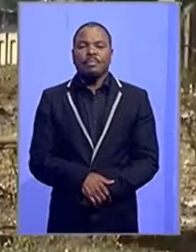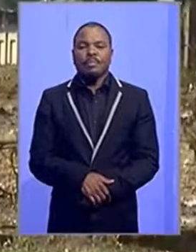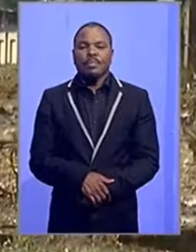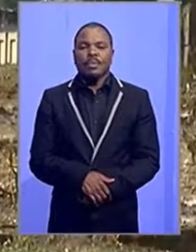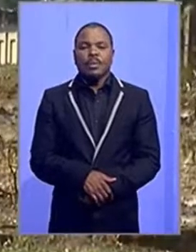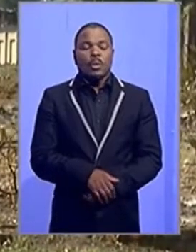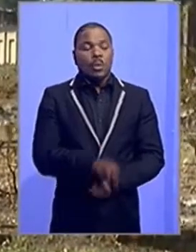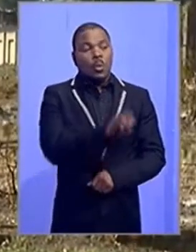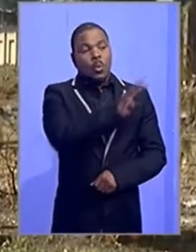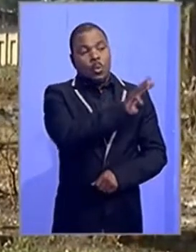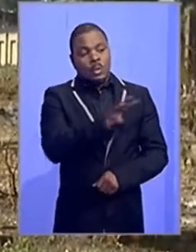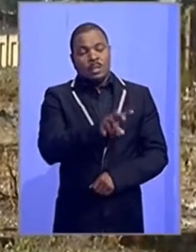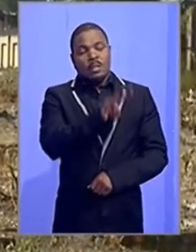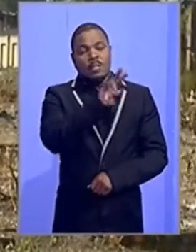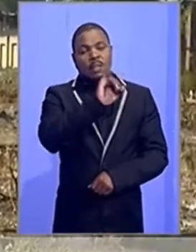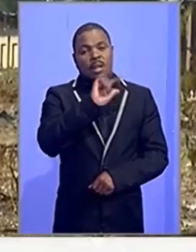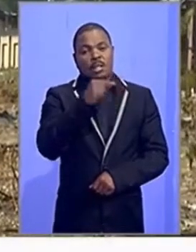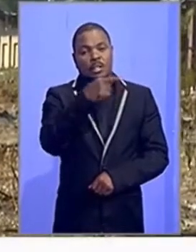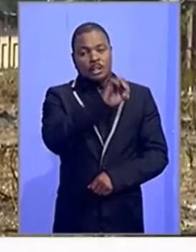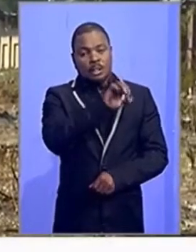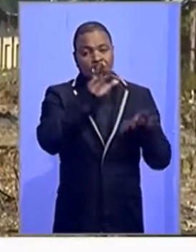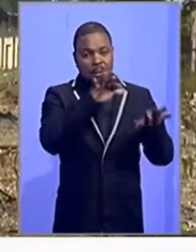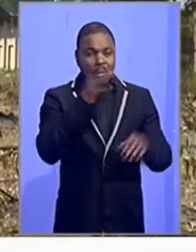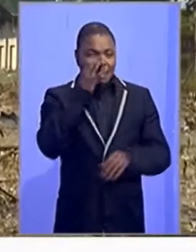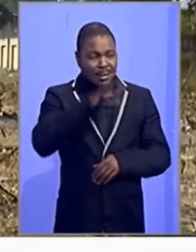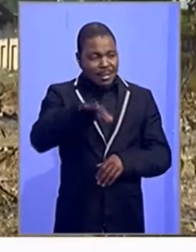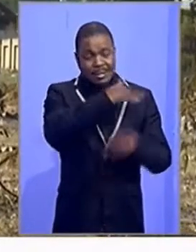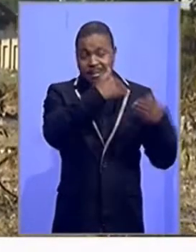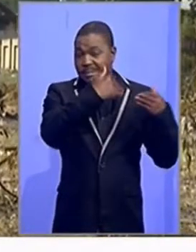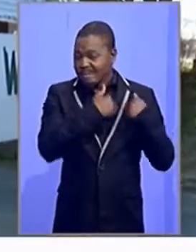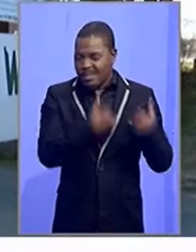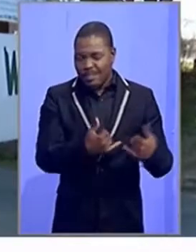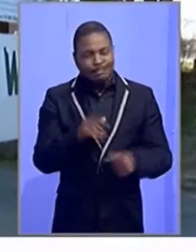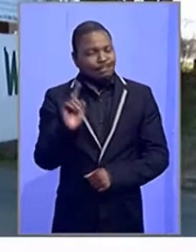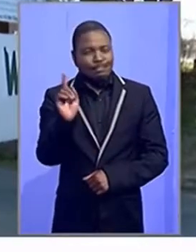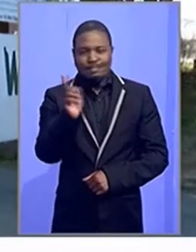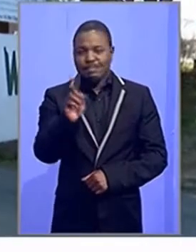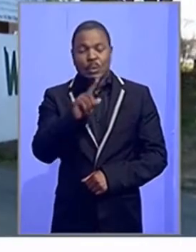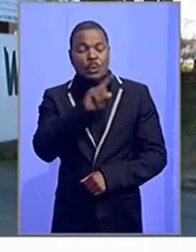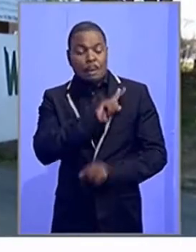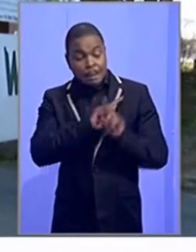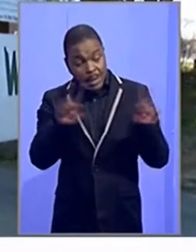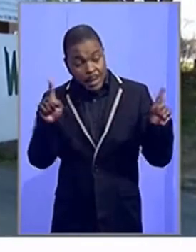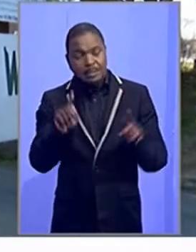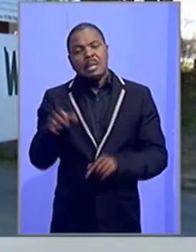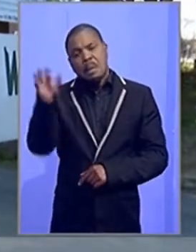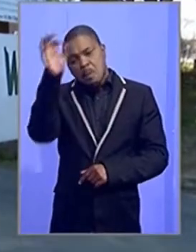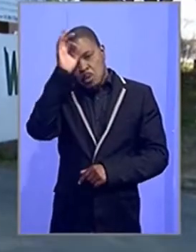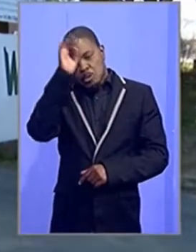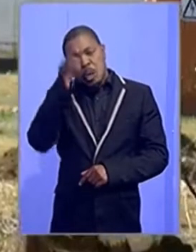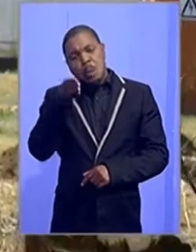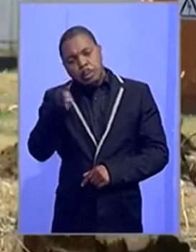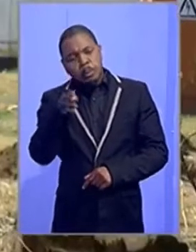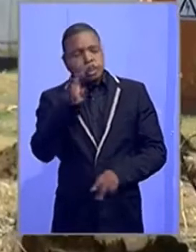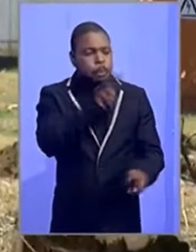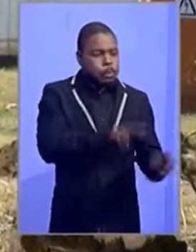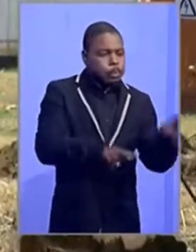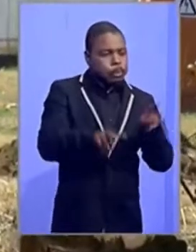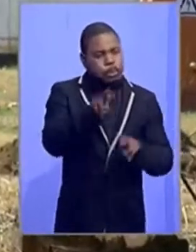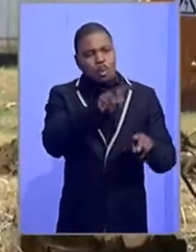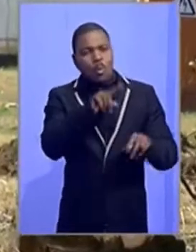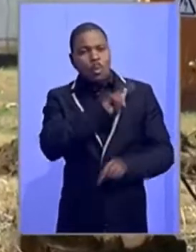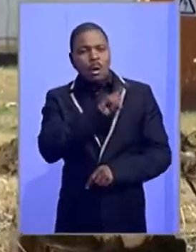Baagi ba West Village ba re ba santse ba sa babalesega mo kgaolong ya bona. Seno ke le mororo go rometswe sepodisi go latela go betelela